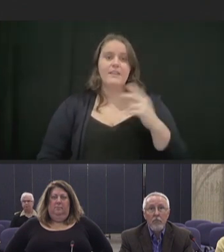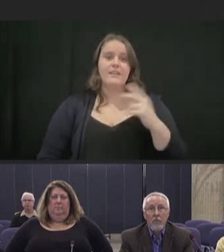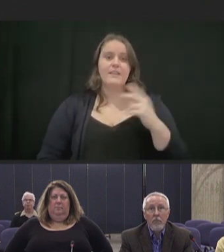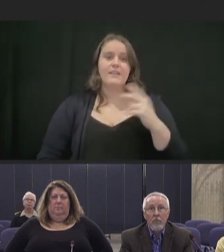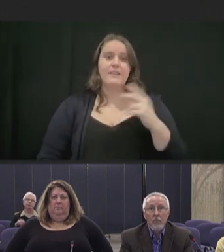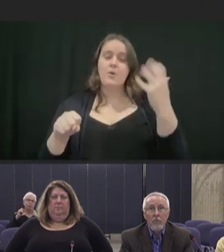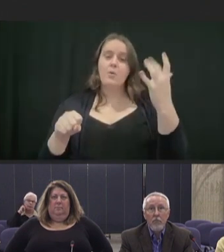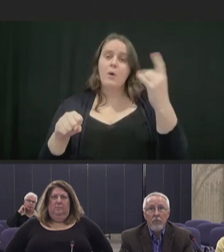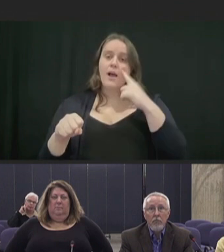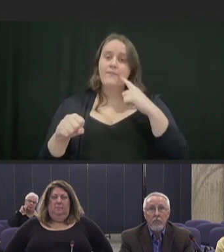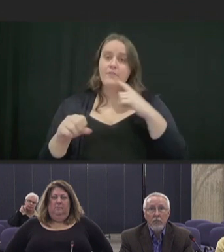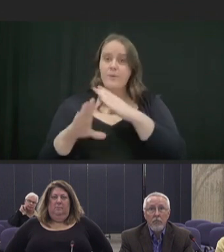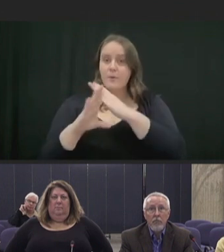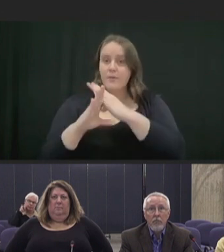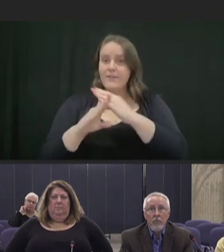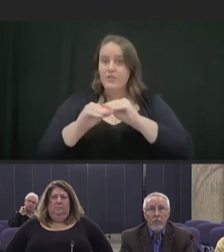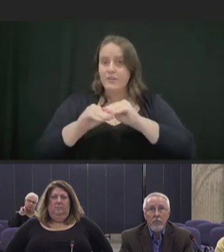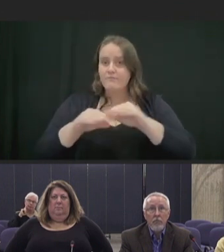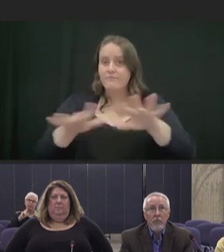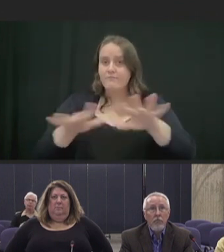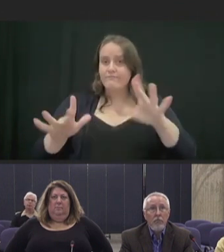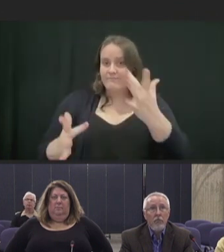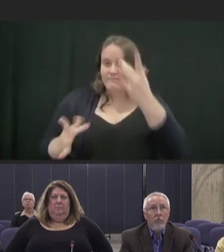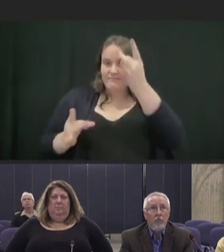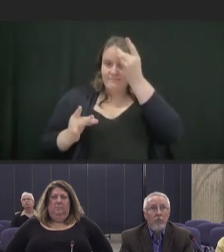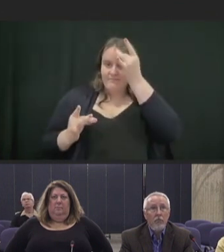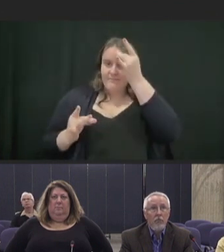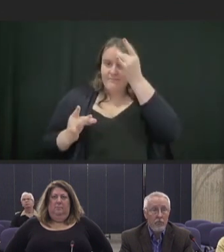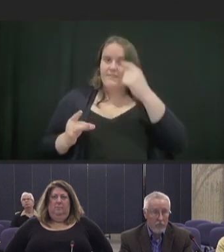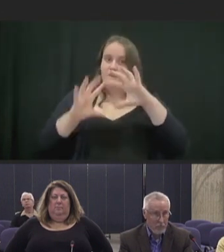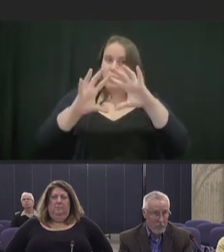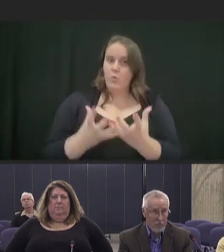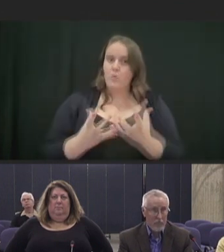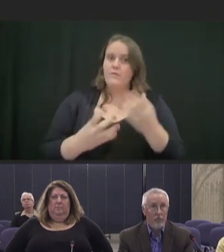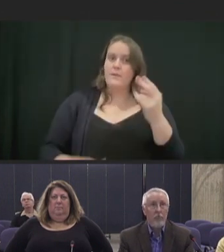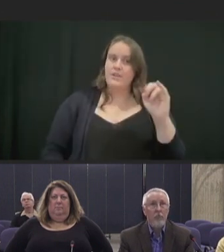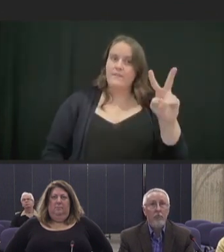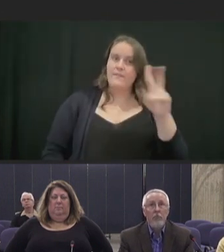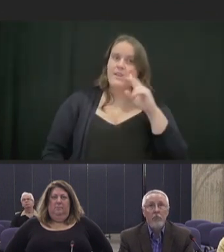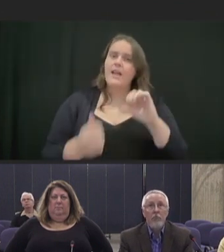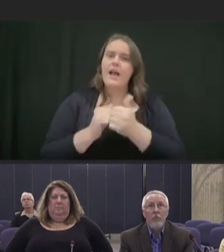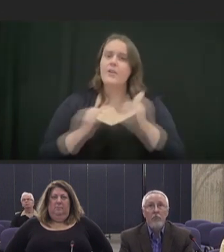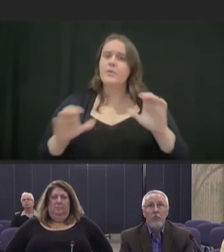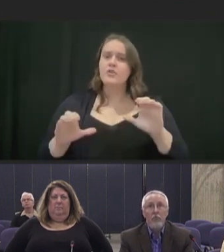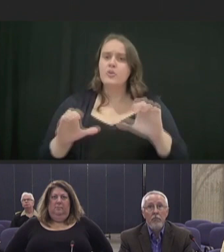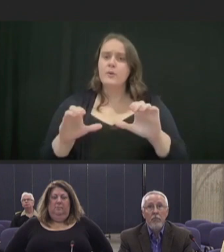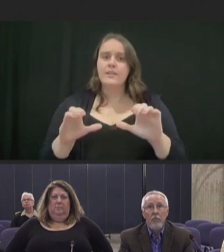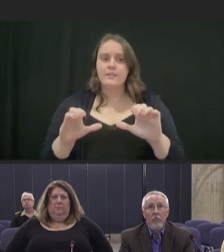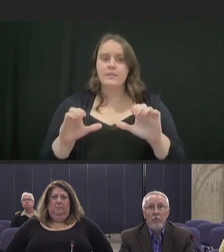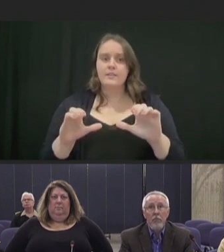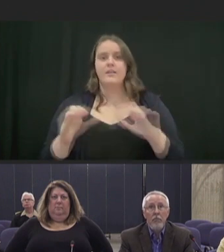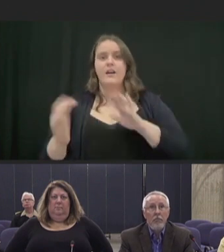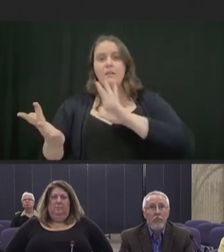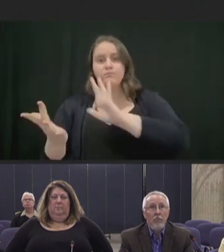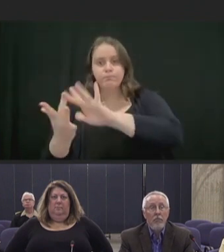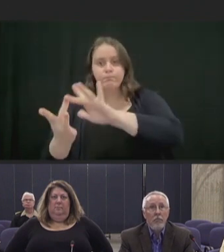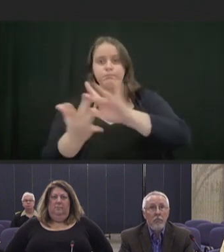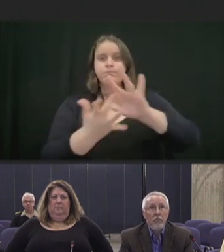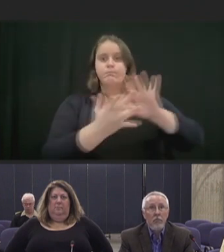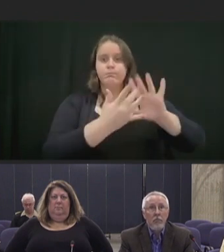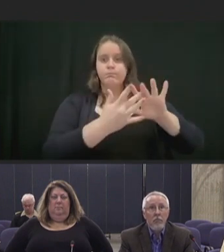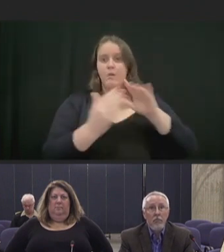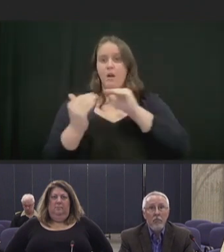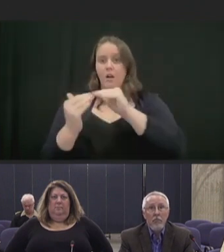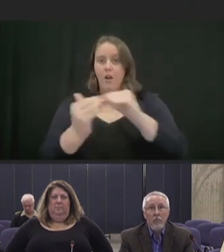HIV infection globally. And we do this by reaching out to global colleagues,